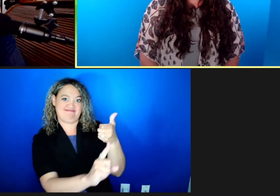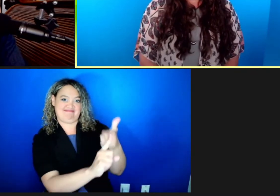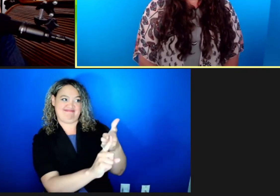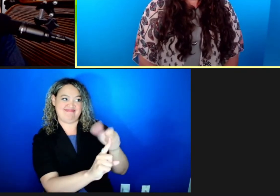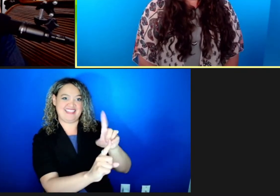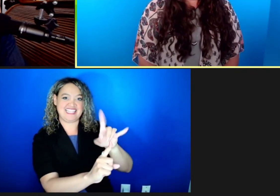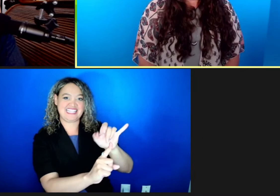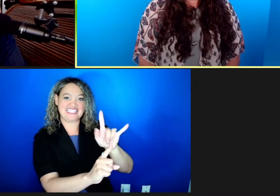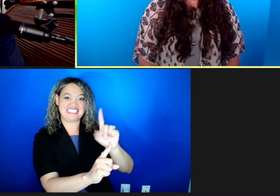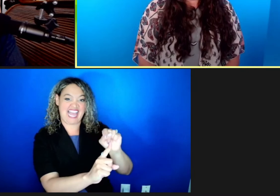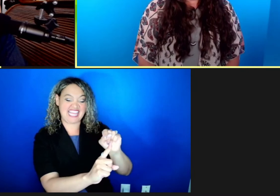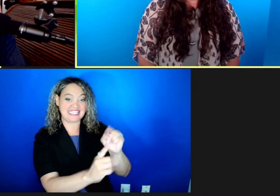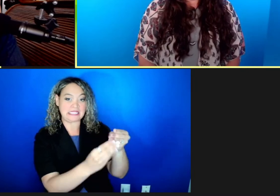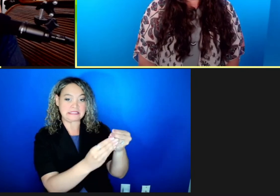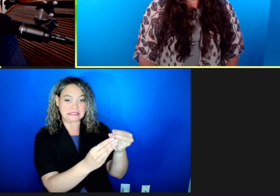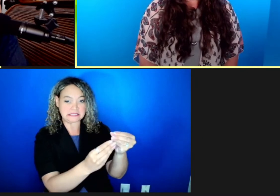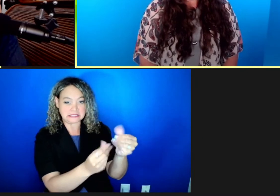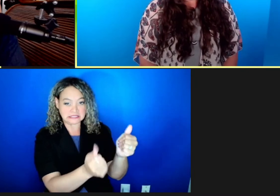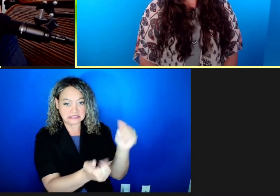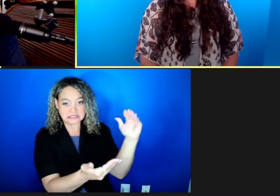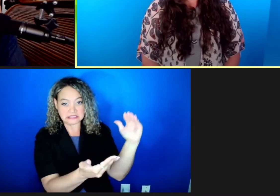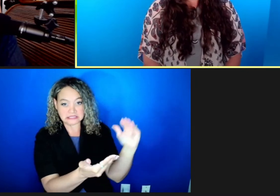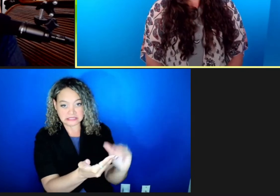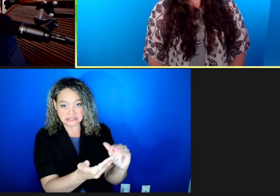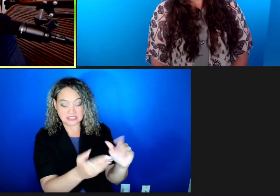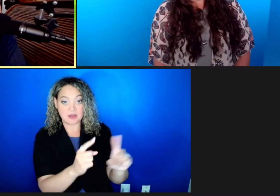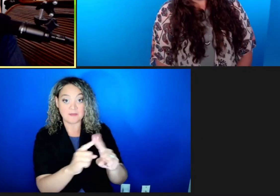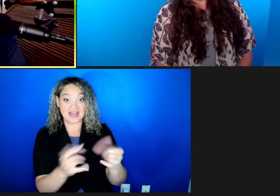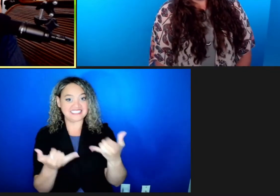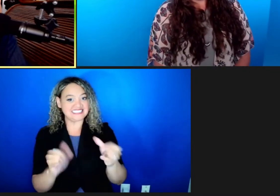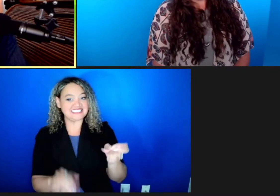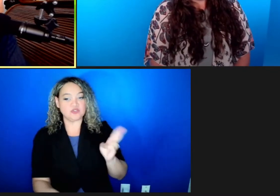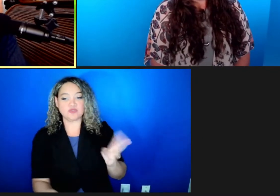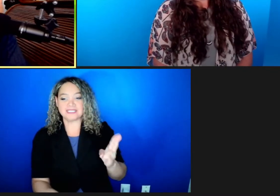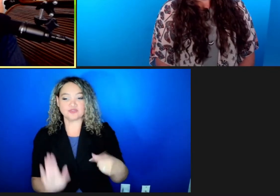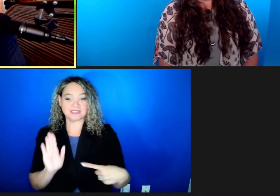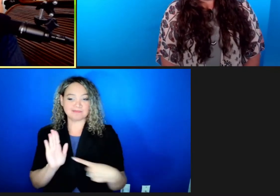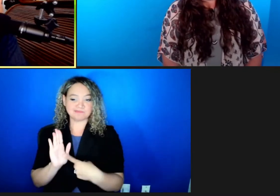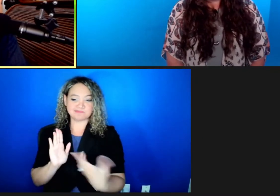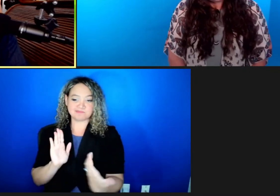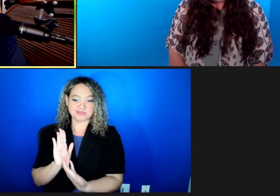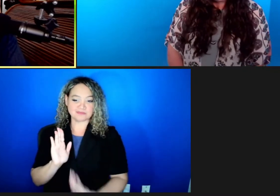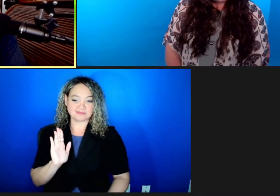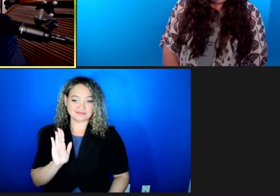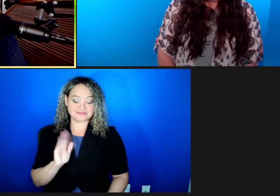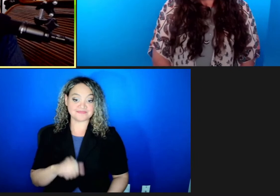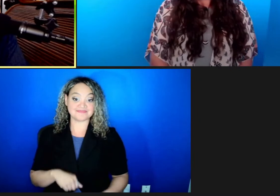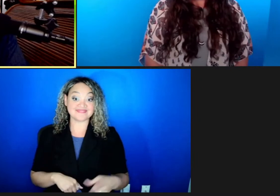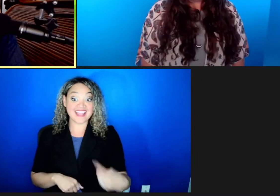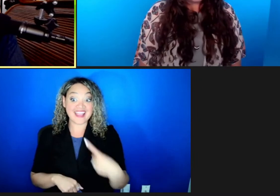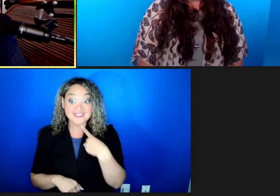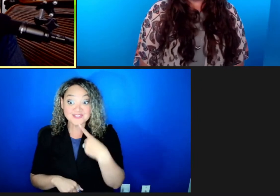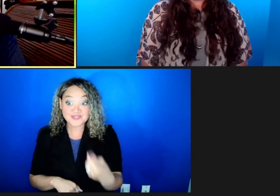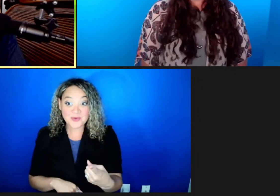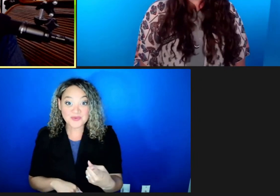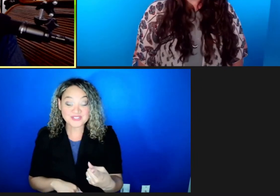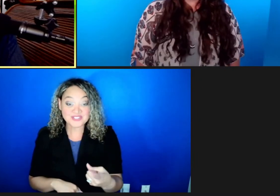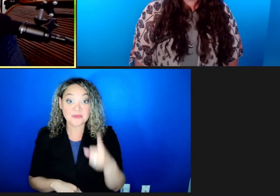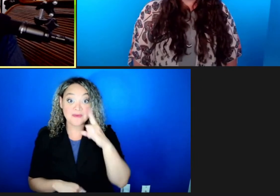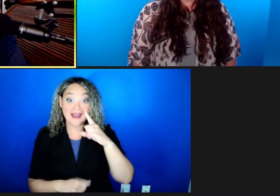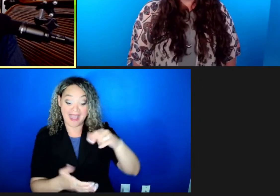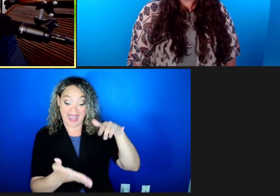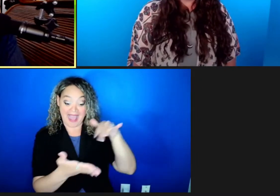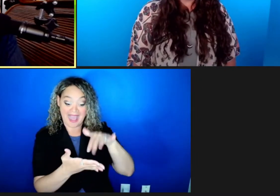there in the history books. So, Well, as I had told you, I did study